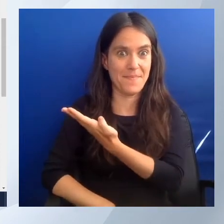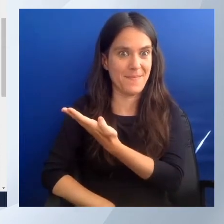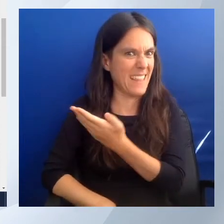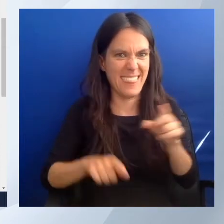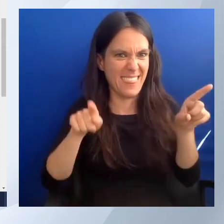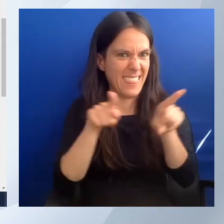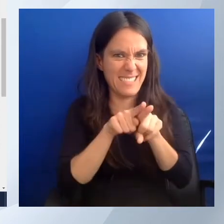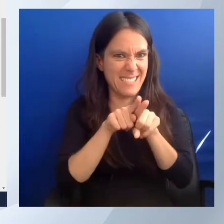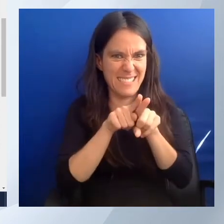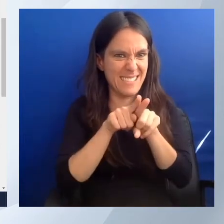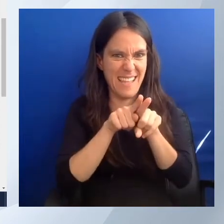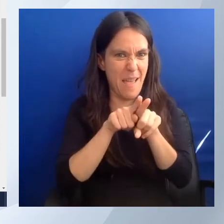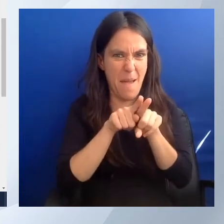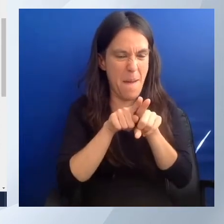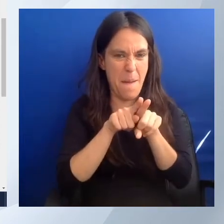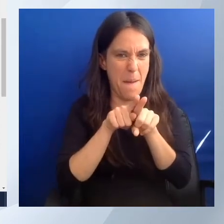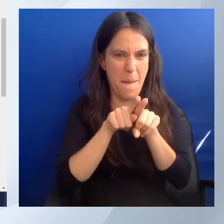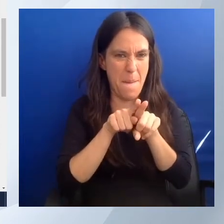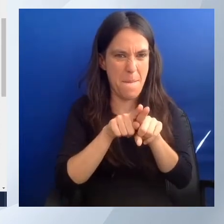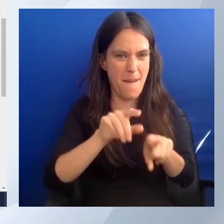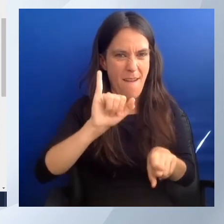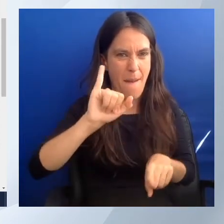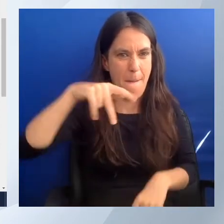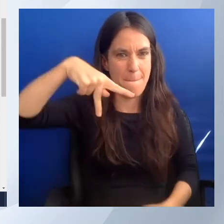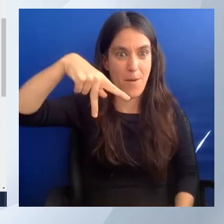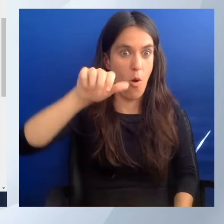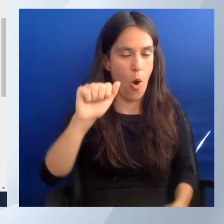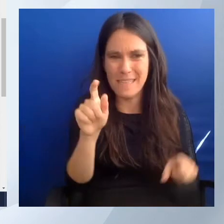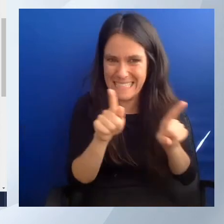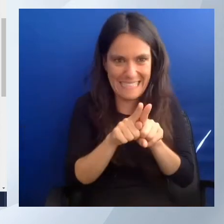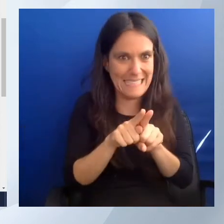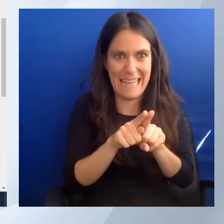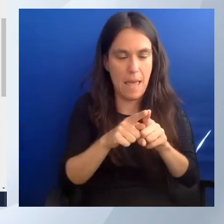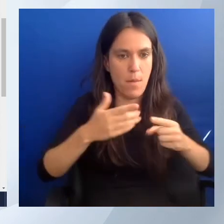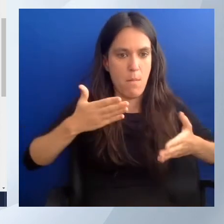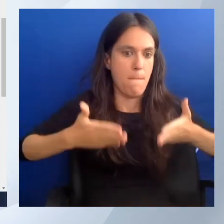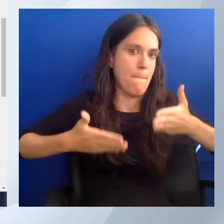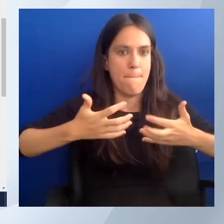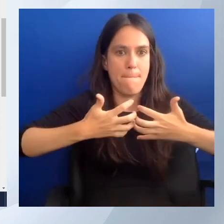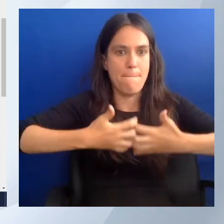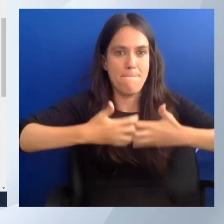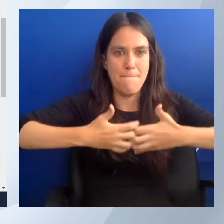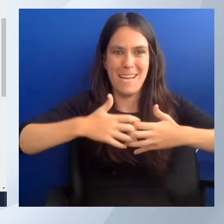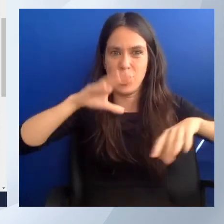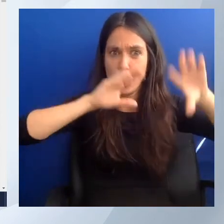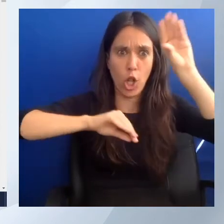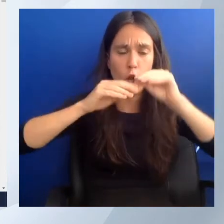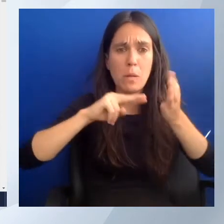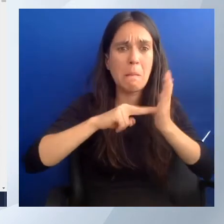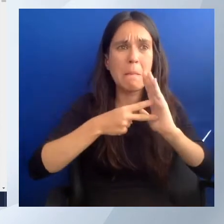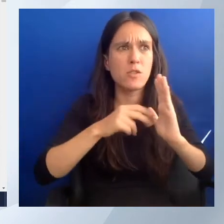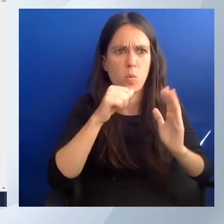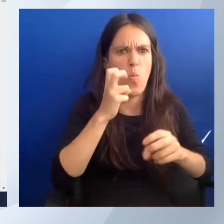API for using Fairlearn as it is for machine learning models, so it's not very hard to do so.